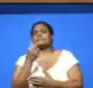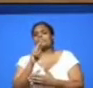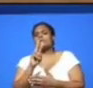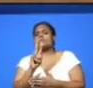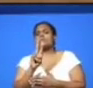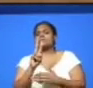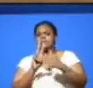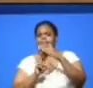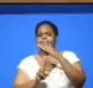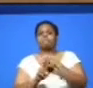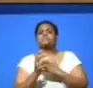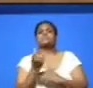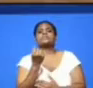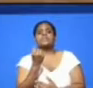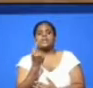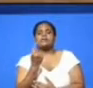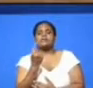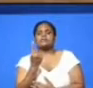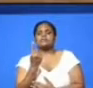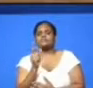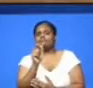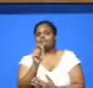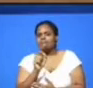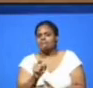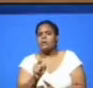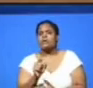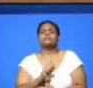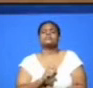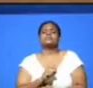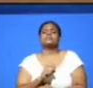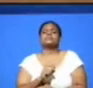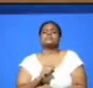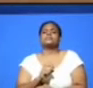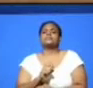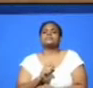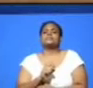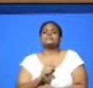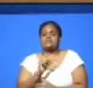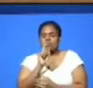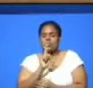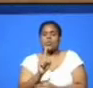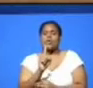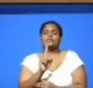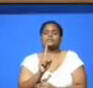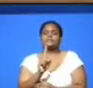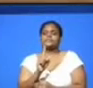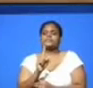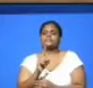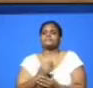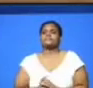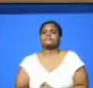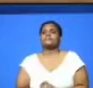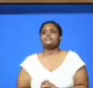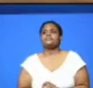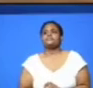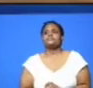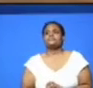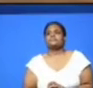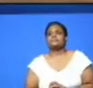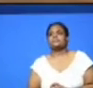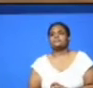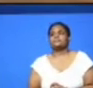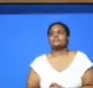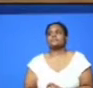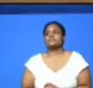11. And we begin at verse 1. Now, if